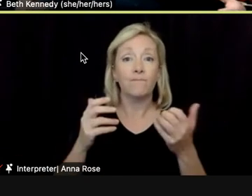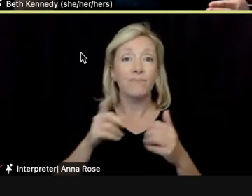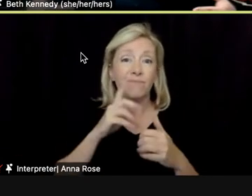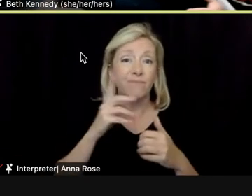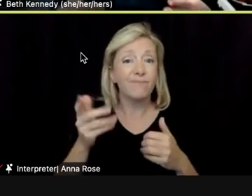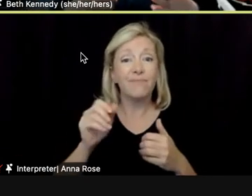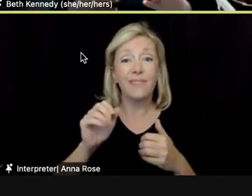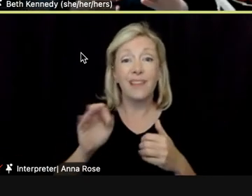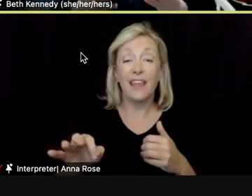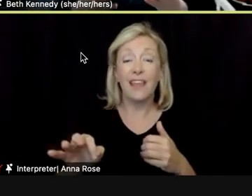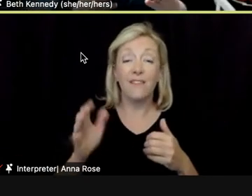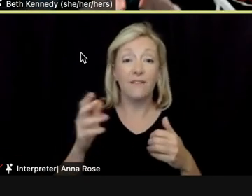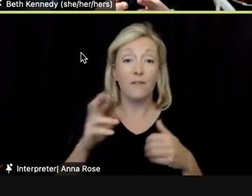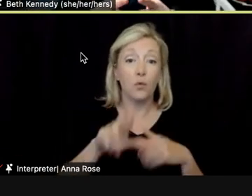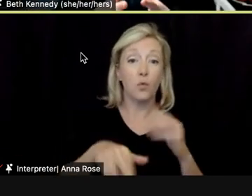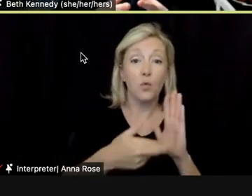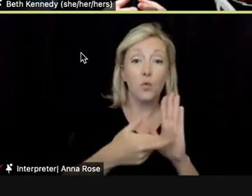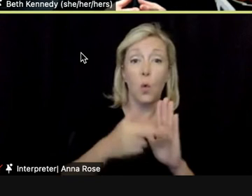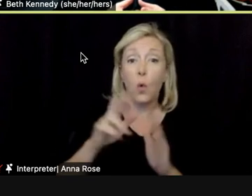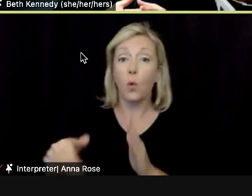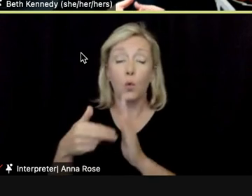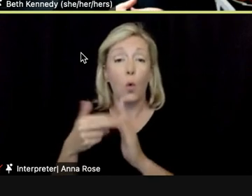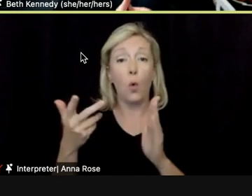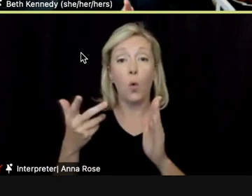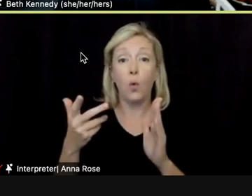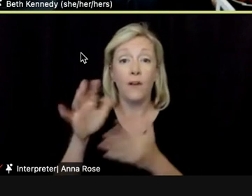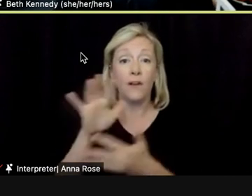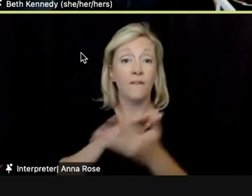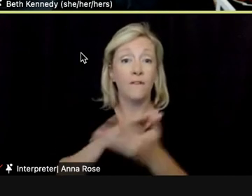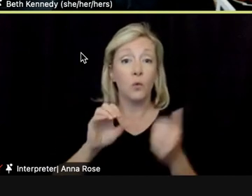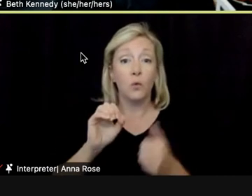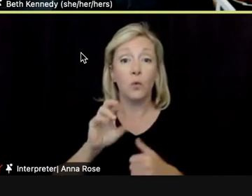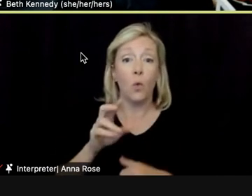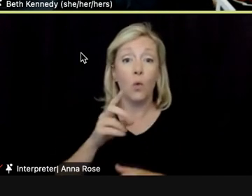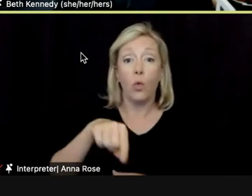issue if those consultants don't rally behind the intervener.